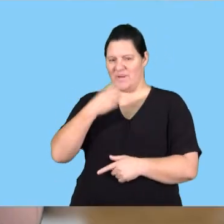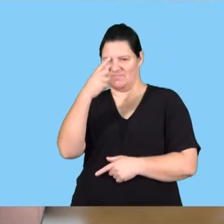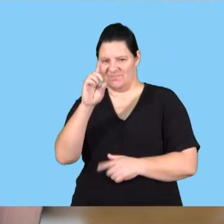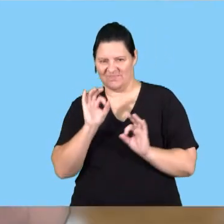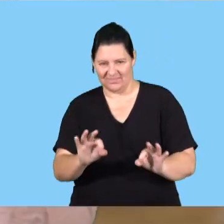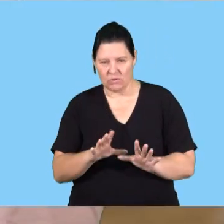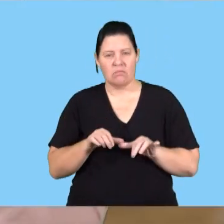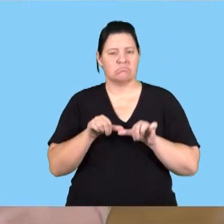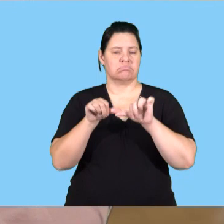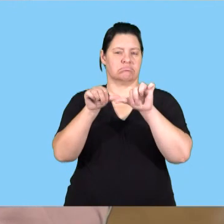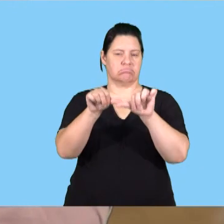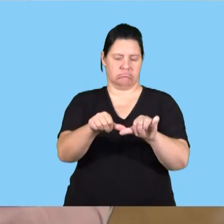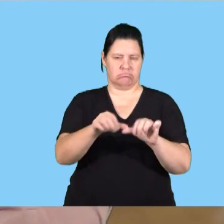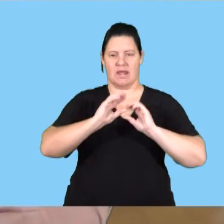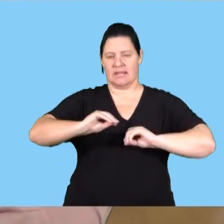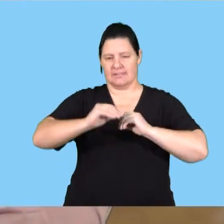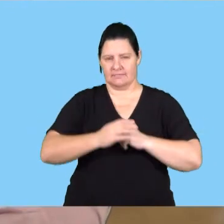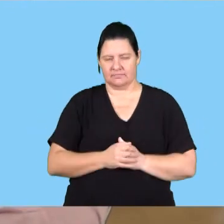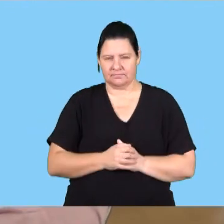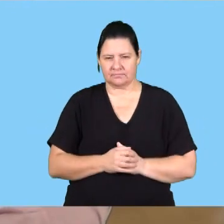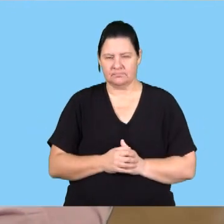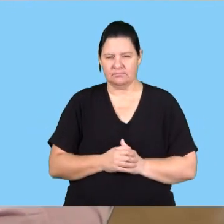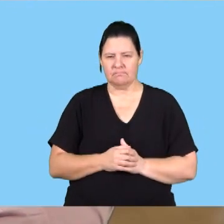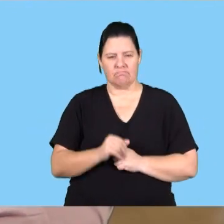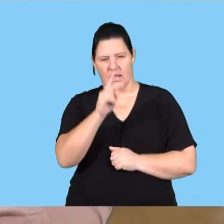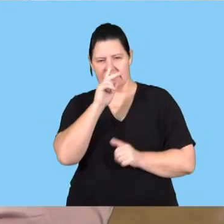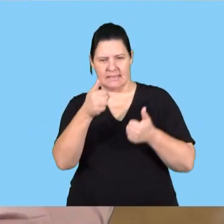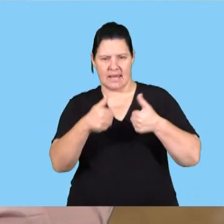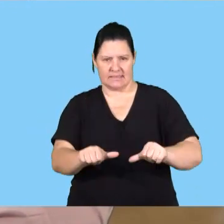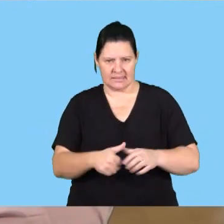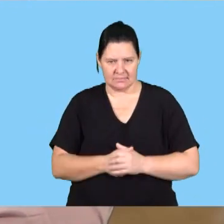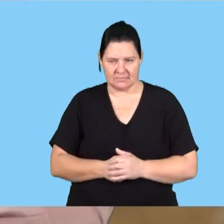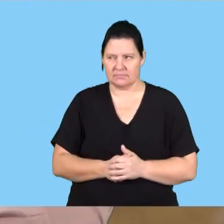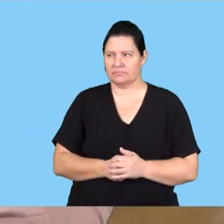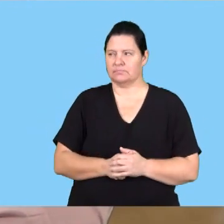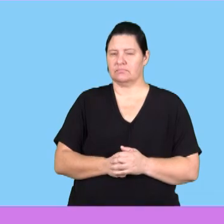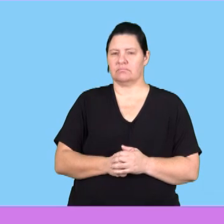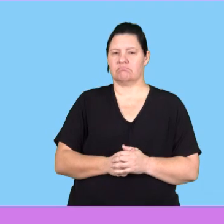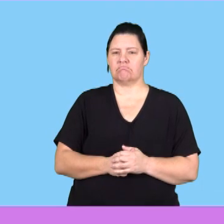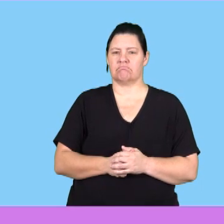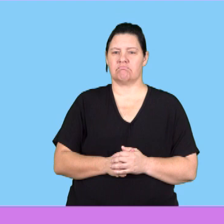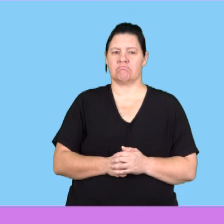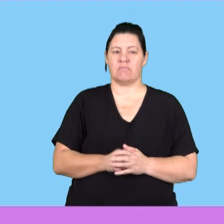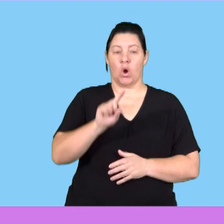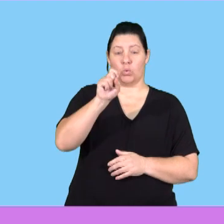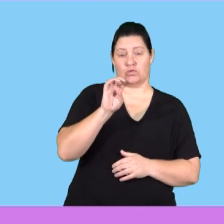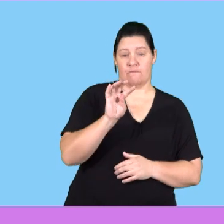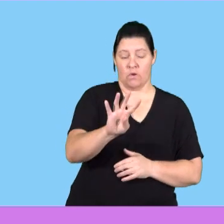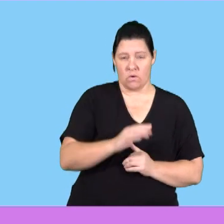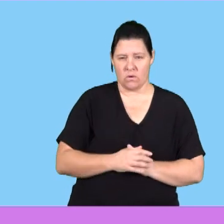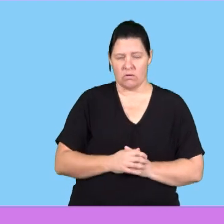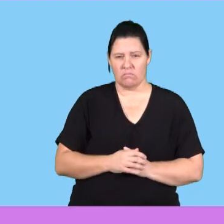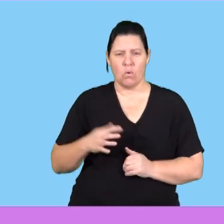work with me as we move along with this lesson. Right, let's see our next question. At question number